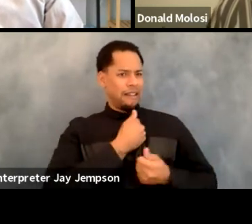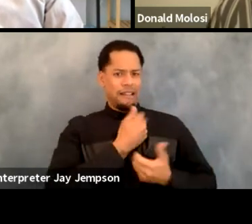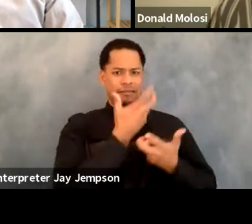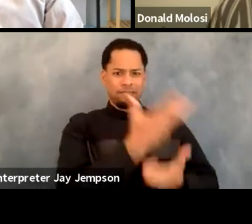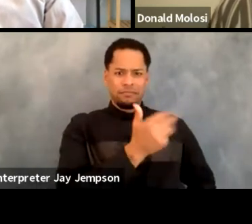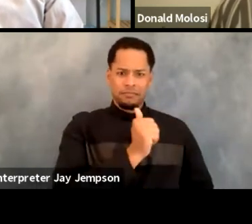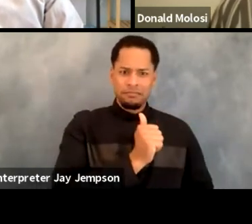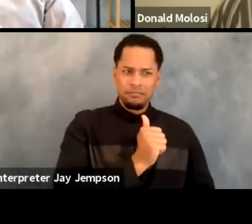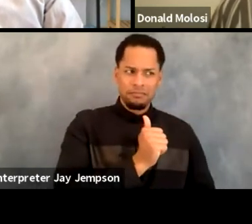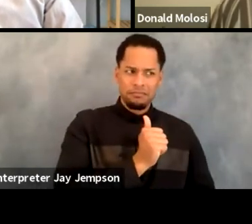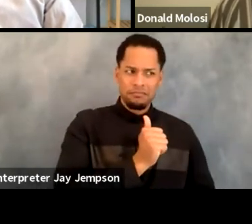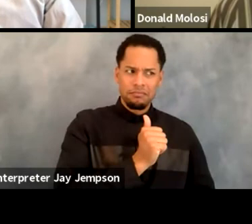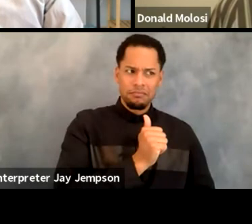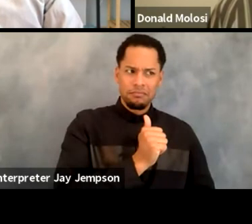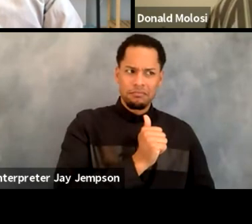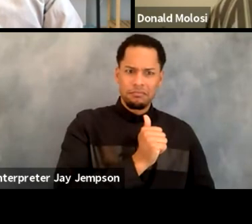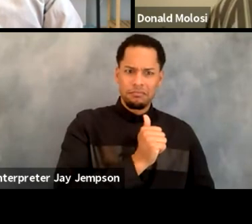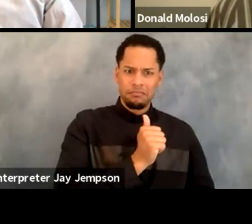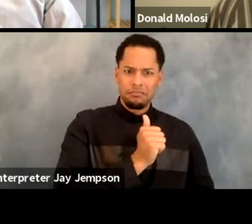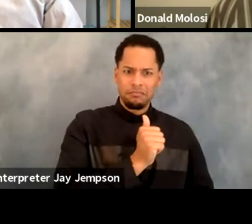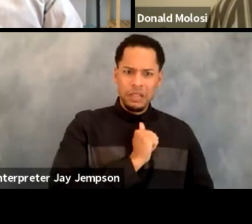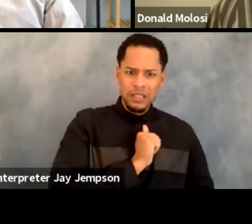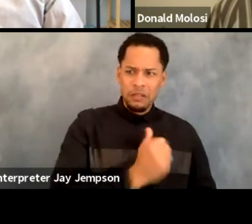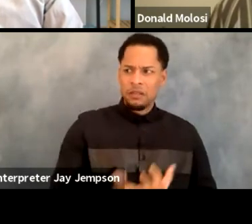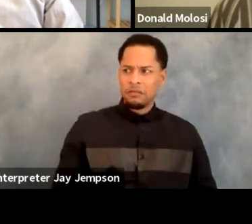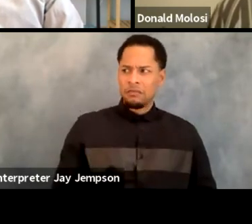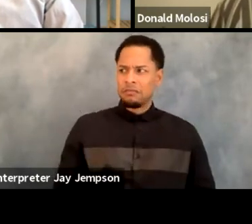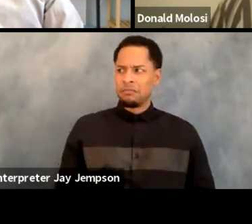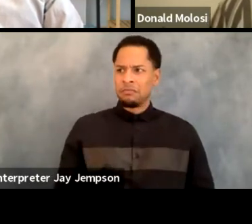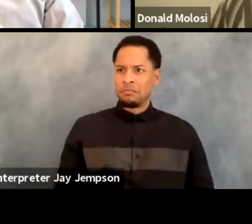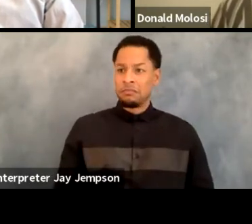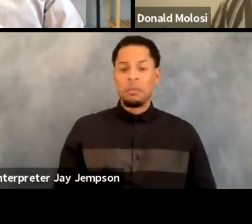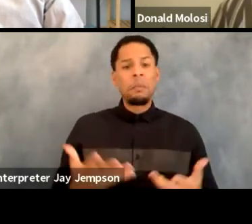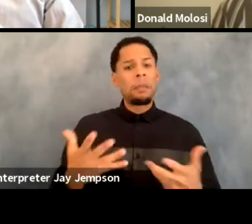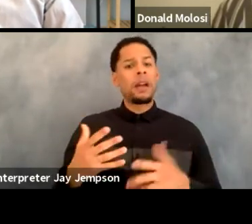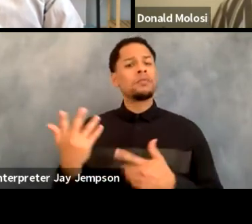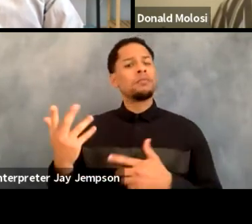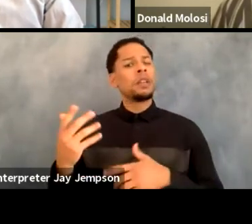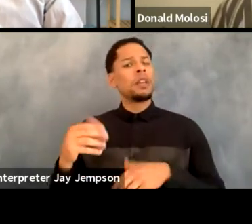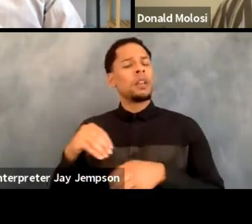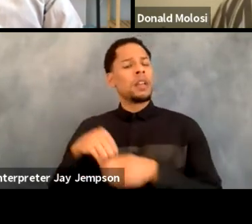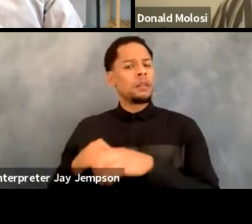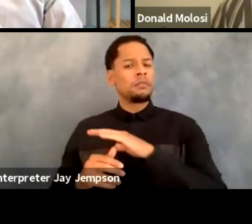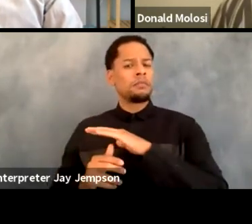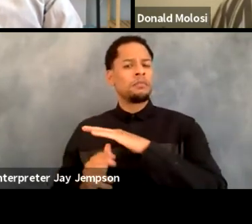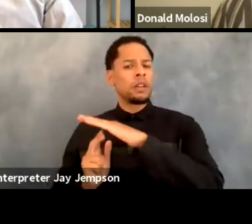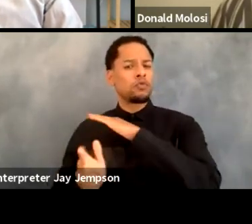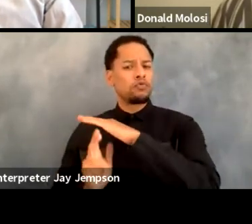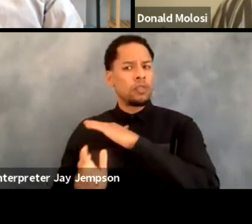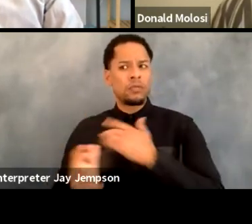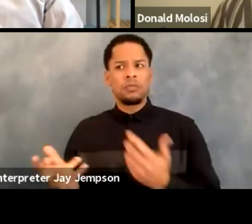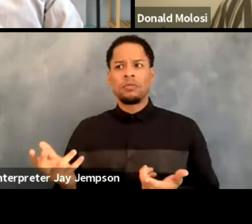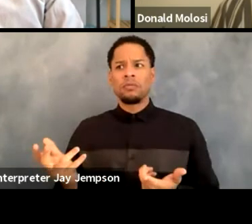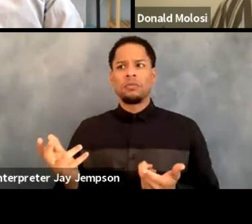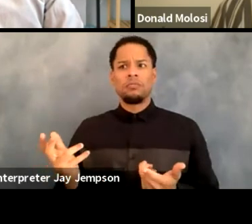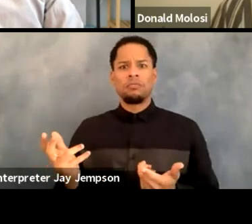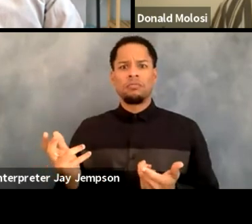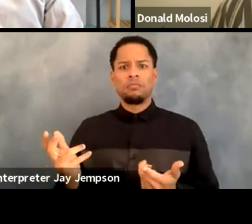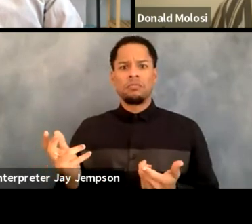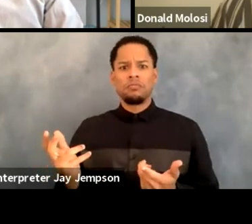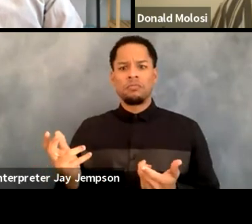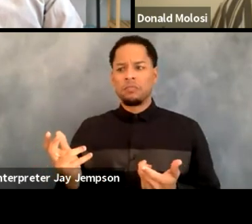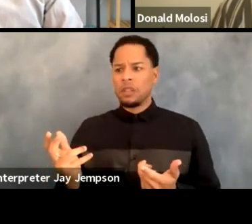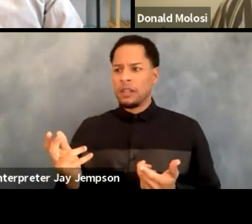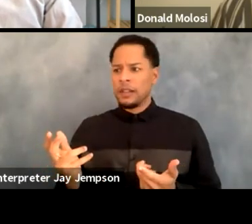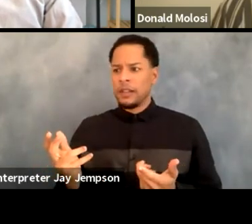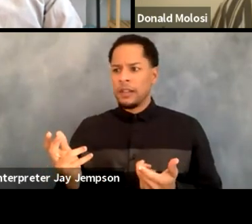this work? Maybe I can do it in my garage. Okay, what does that mean? What am I actually missing out, you know, excluding from